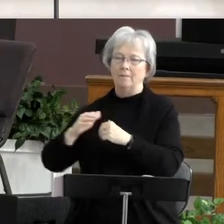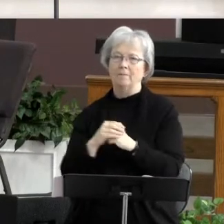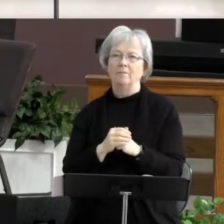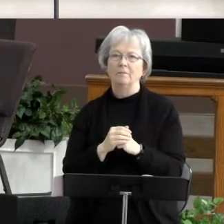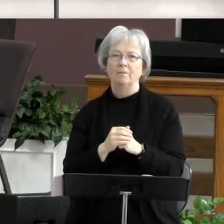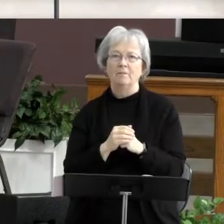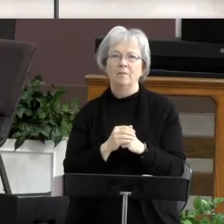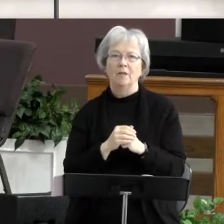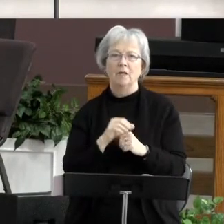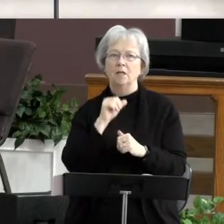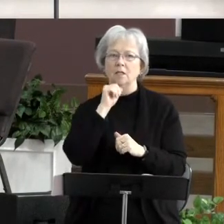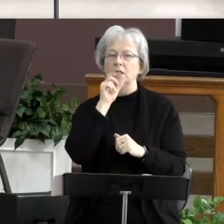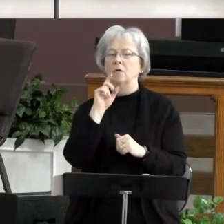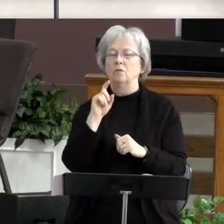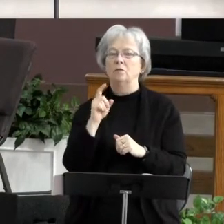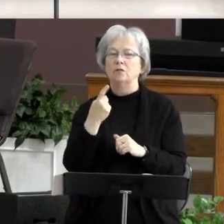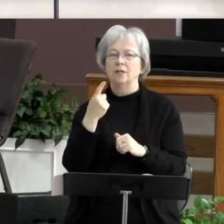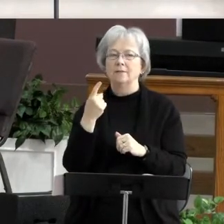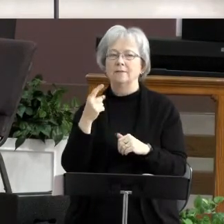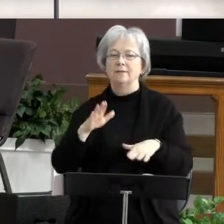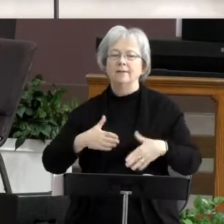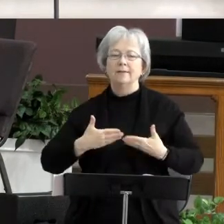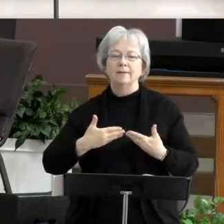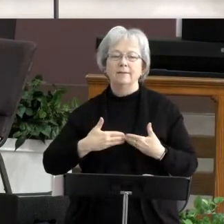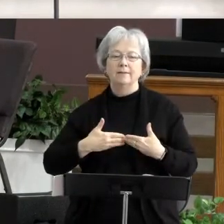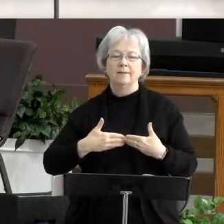Don't just succumb to it.